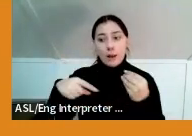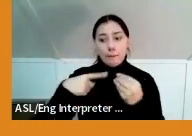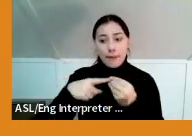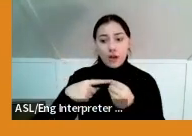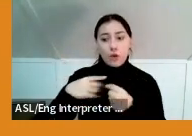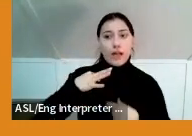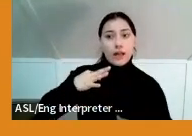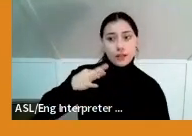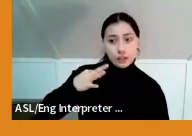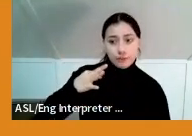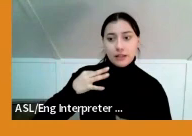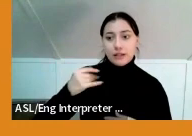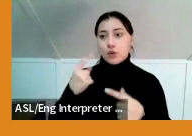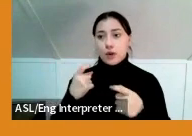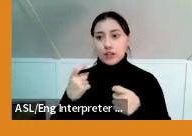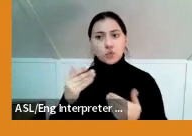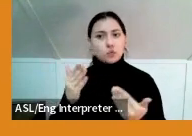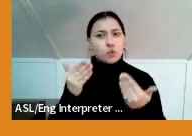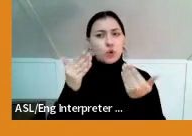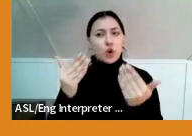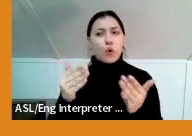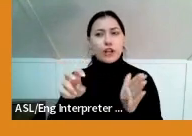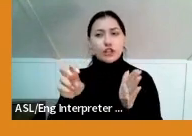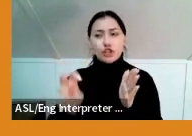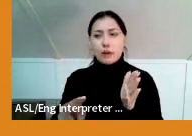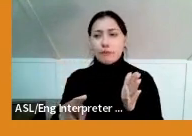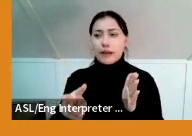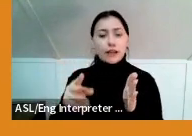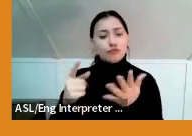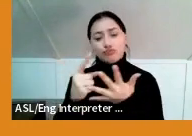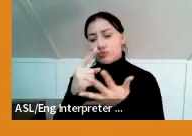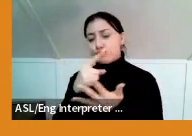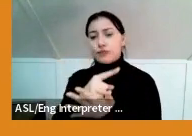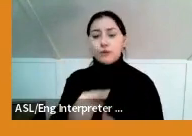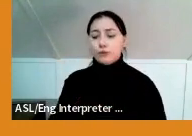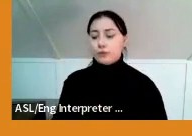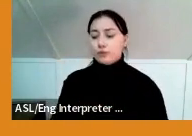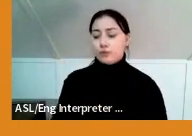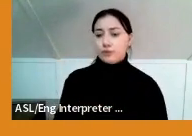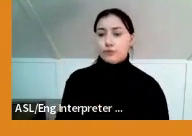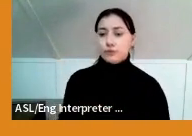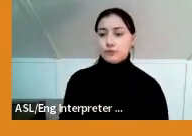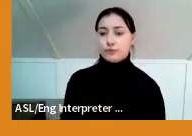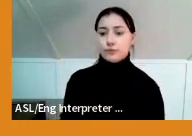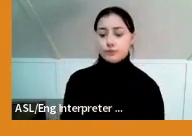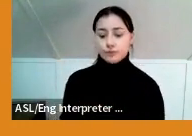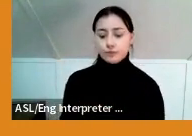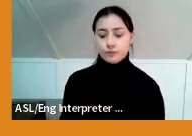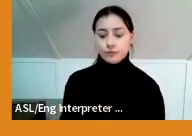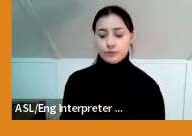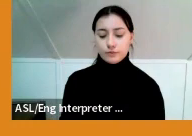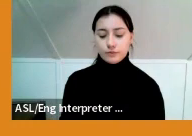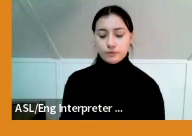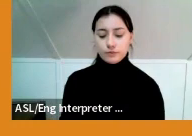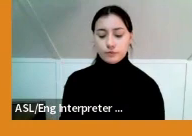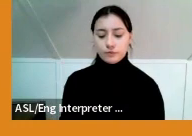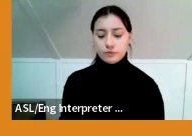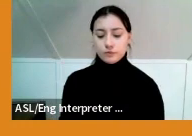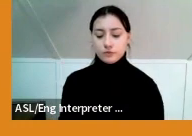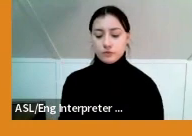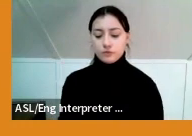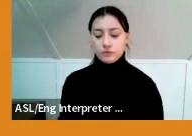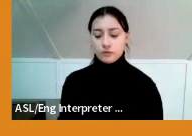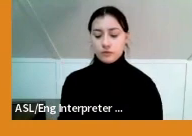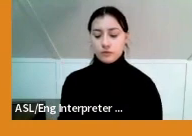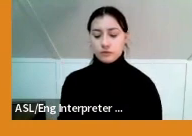still. So okay. We are going to just kind of start going back through them. Okay. A lot of questions have come up about, you know,